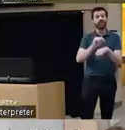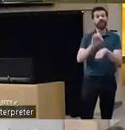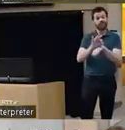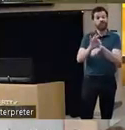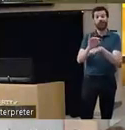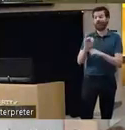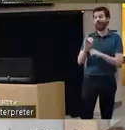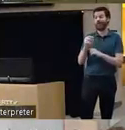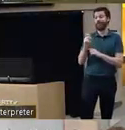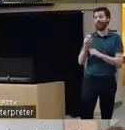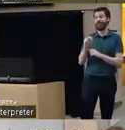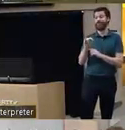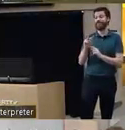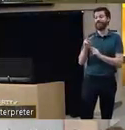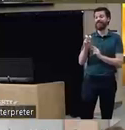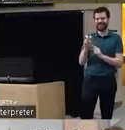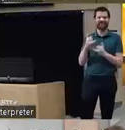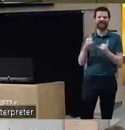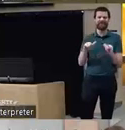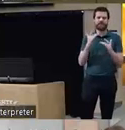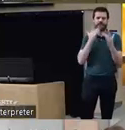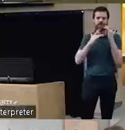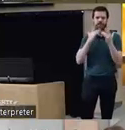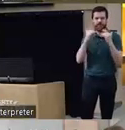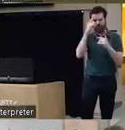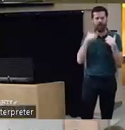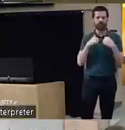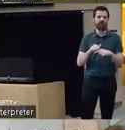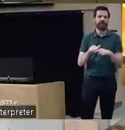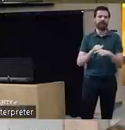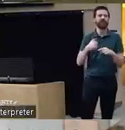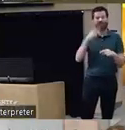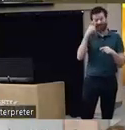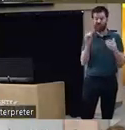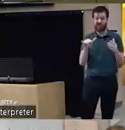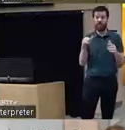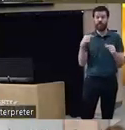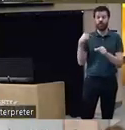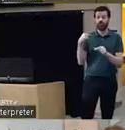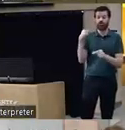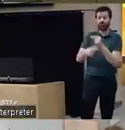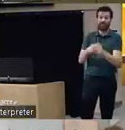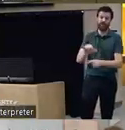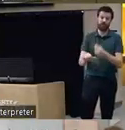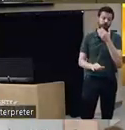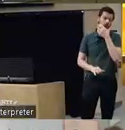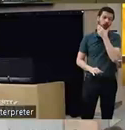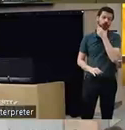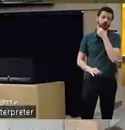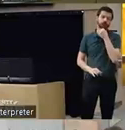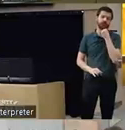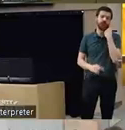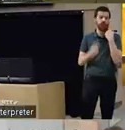imperative in pediatrics, that there is a lack of mental health training. And we think about that generationally too. So for